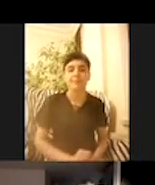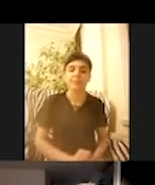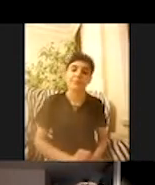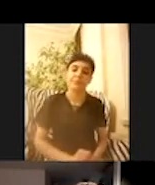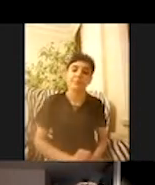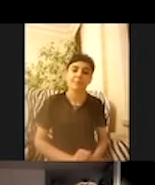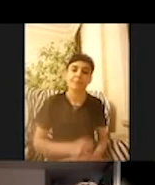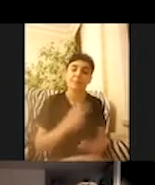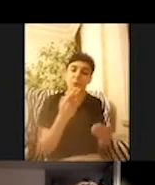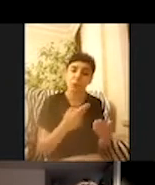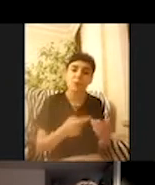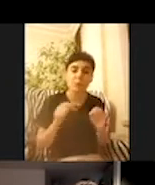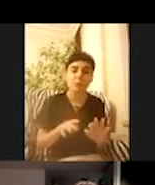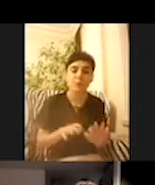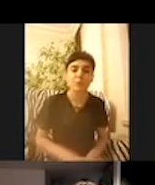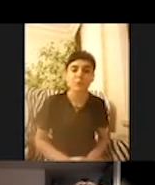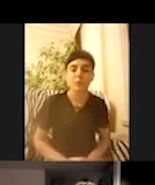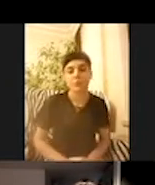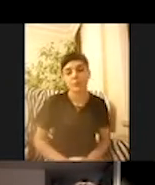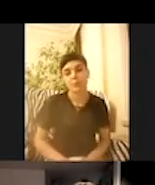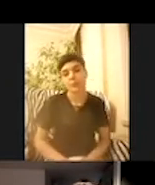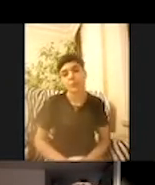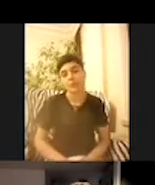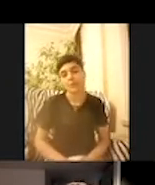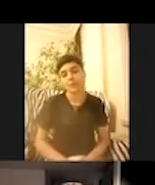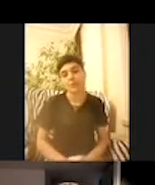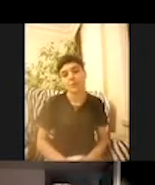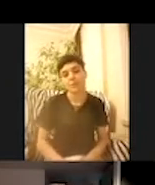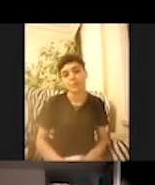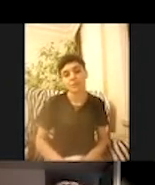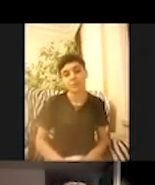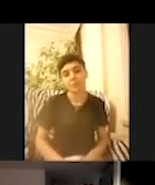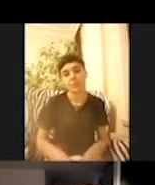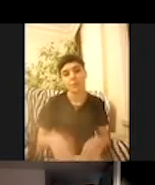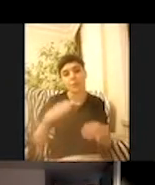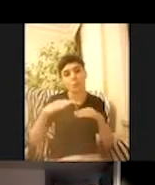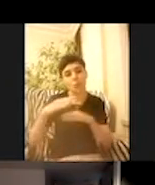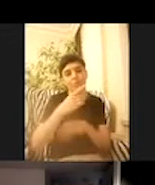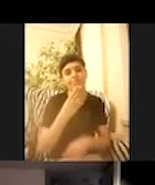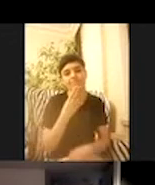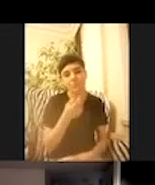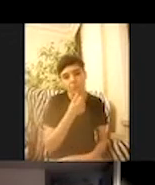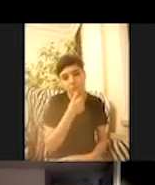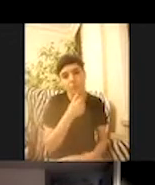question of gendering coming in through you wearing your grandfather's patterned shirts, right? Yeah.